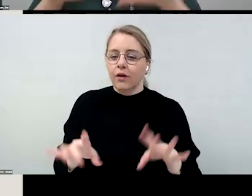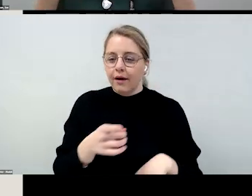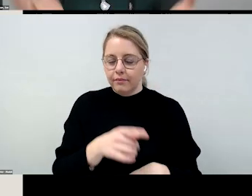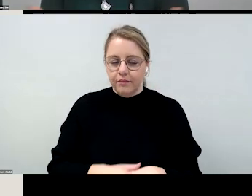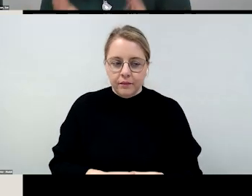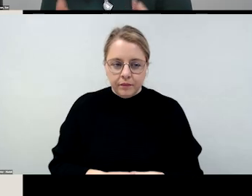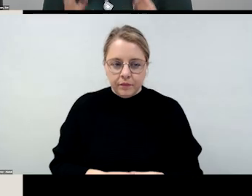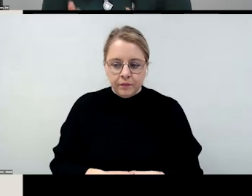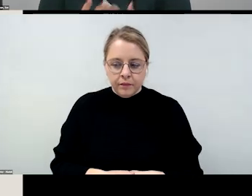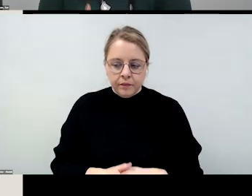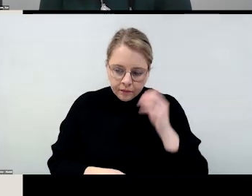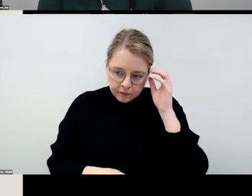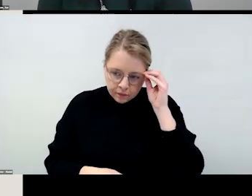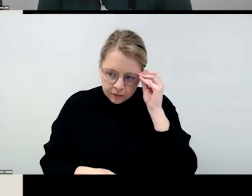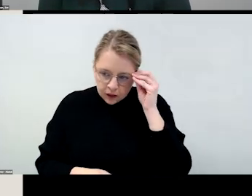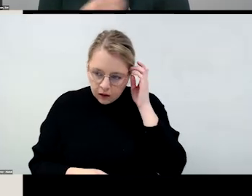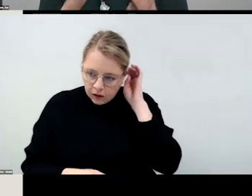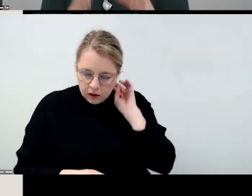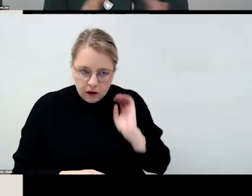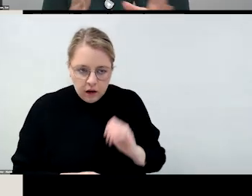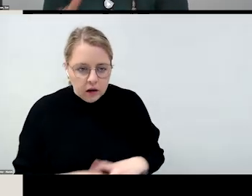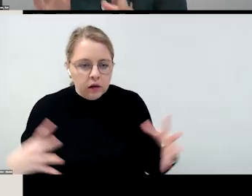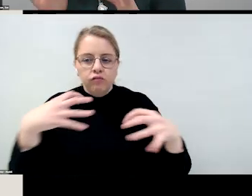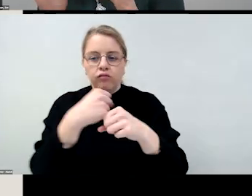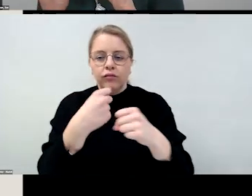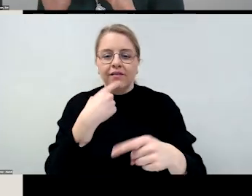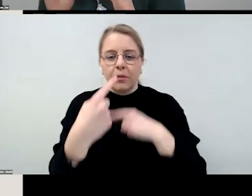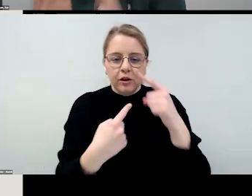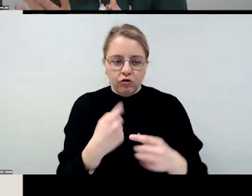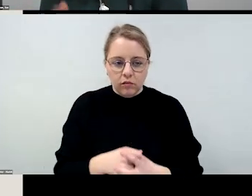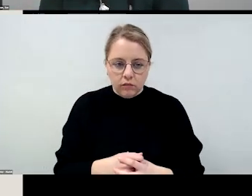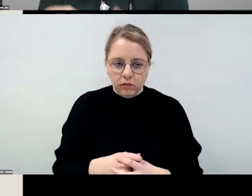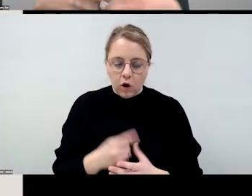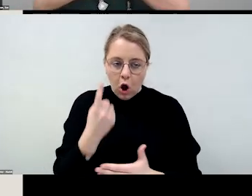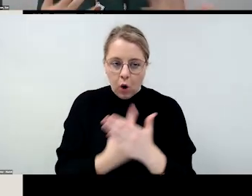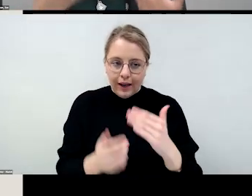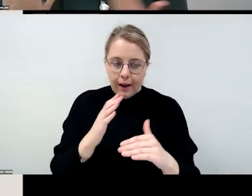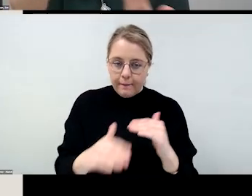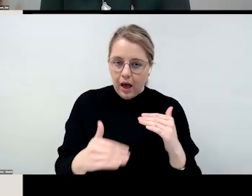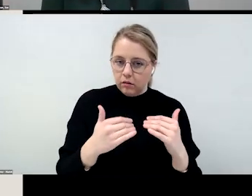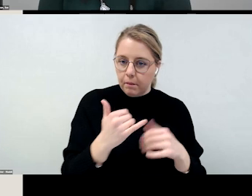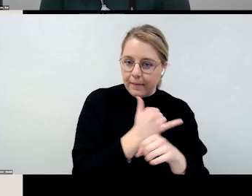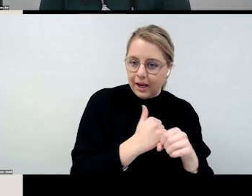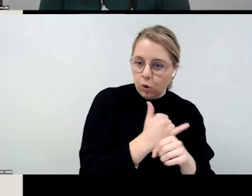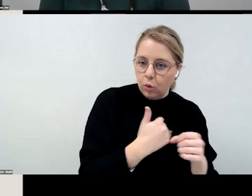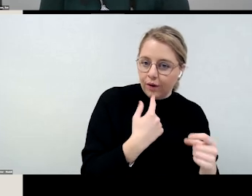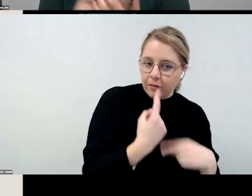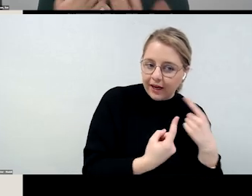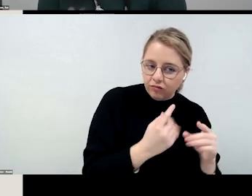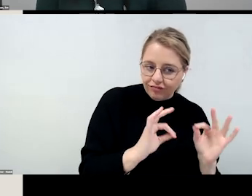again, it just summarizes all the key information needed, not just about someone's medical health, but also about how